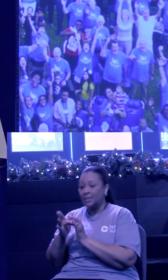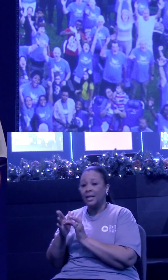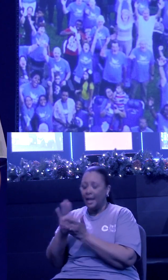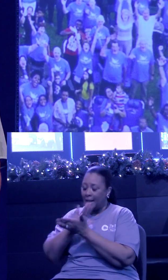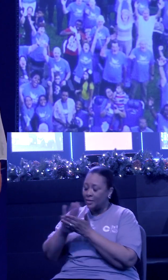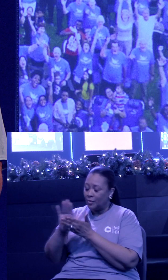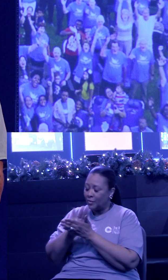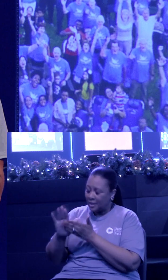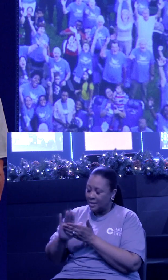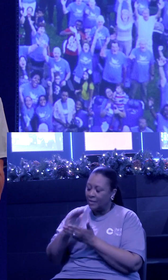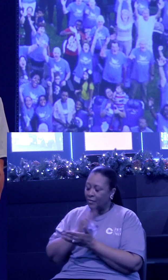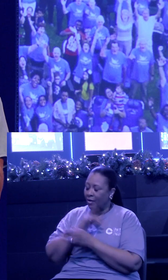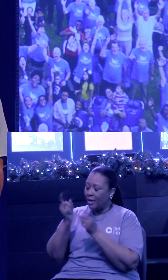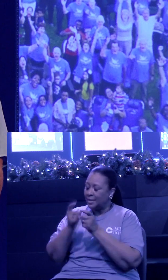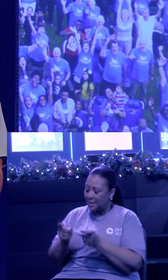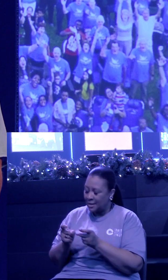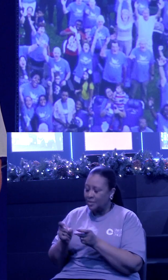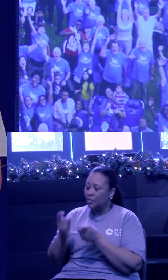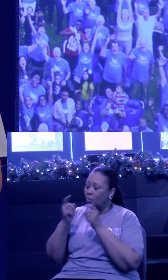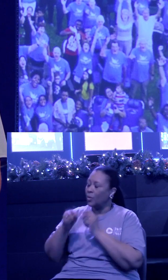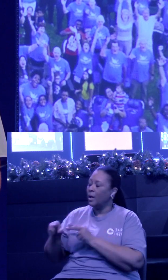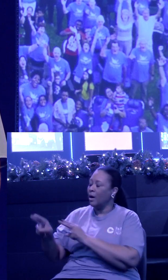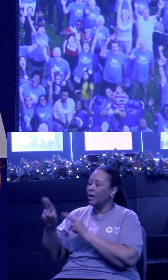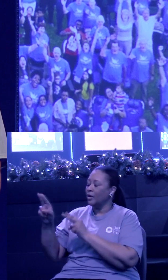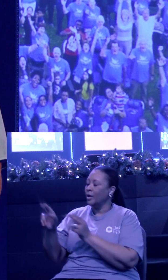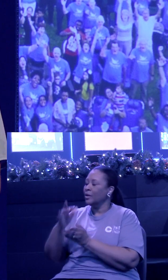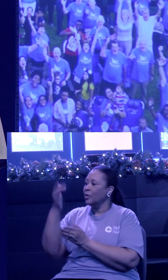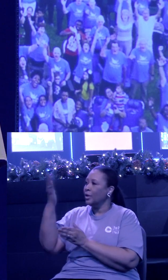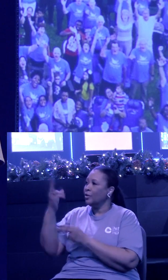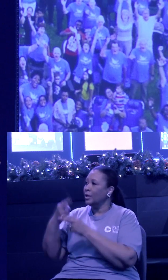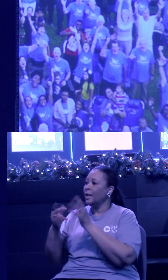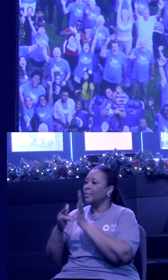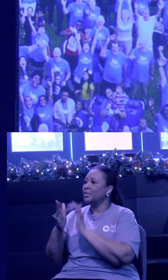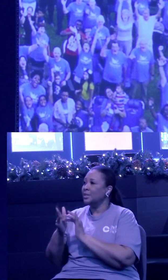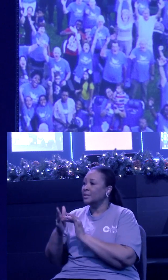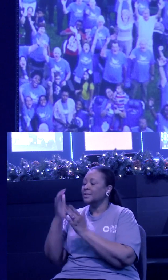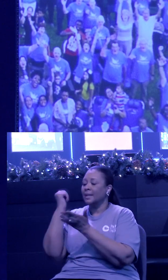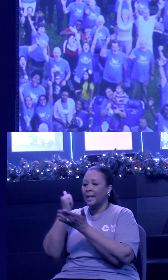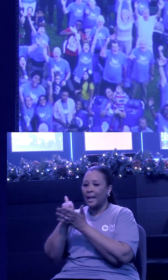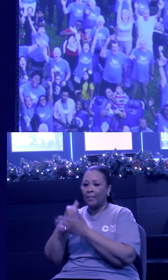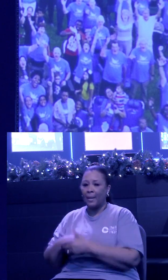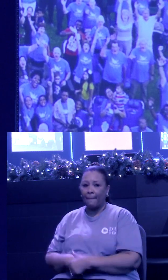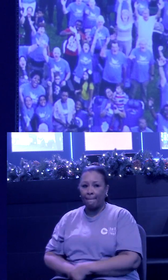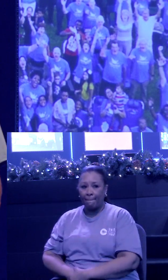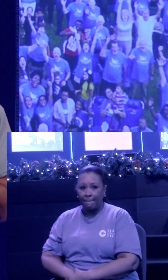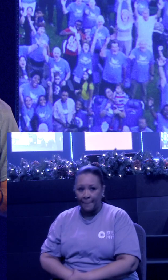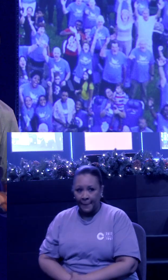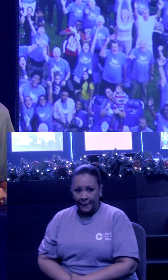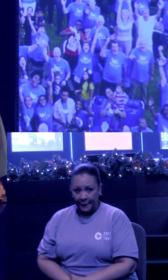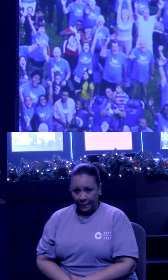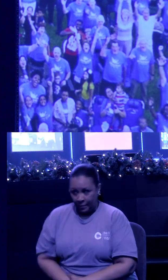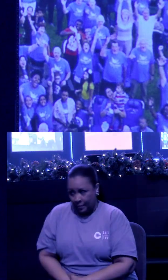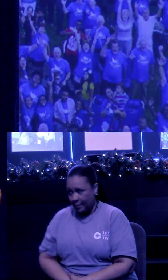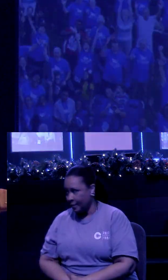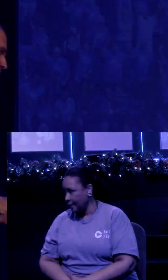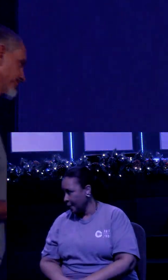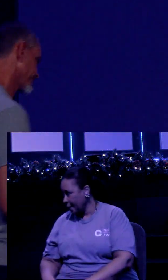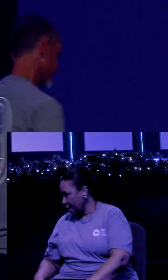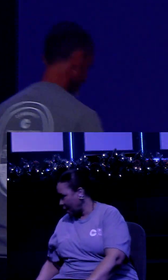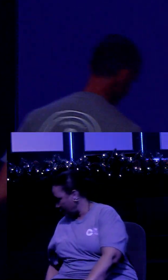anything we need to. We give all glory and honor to you. In Jesus' name we pray. Amen.